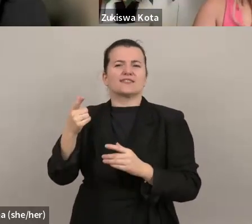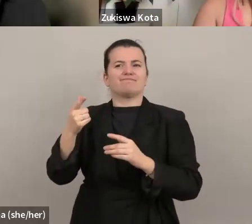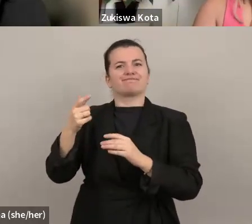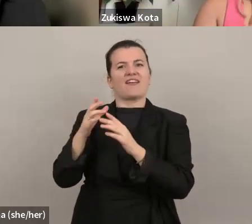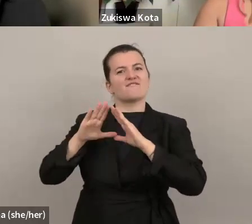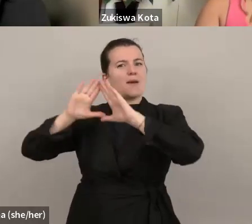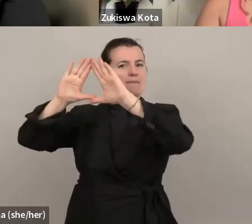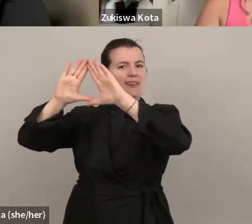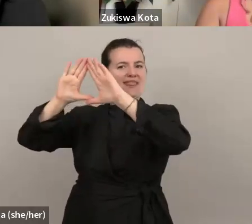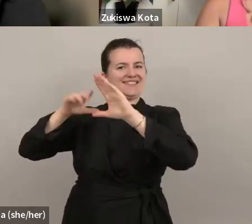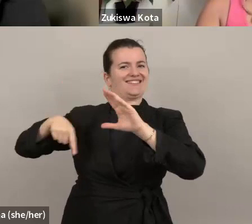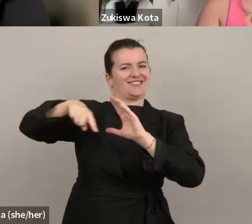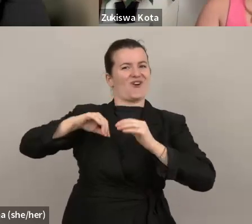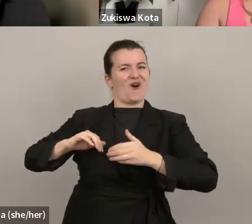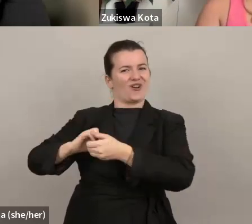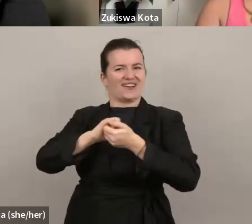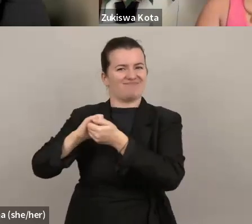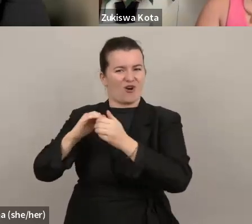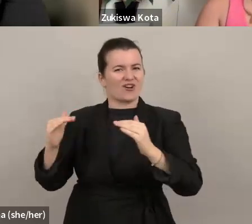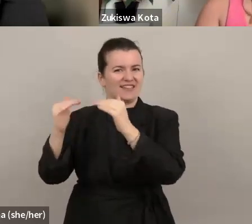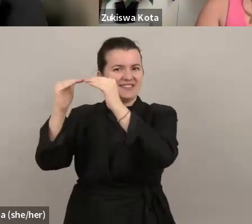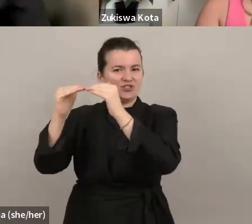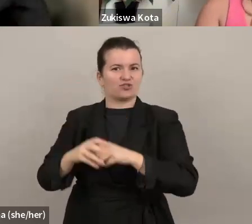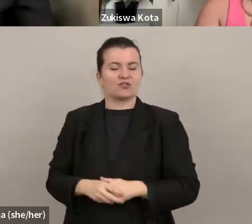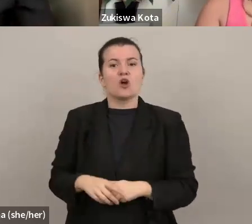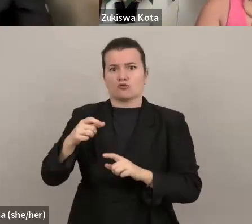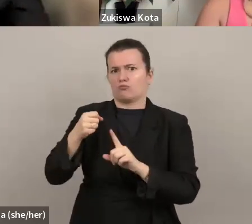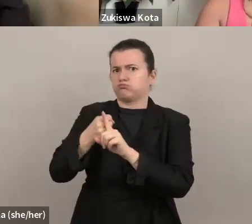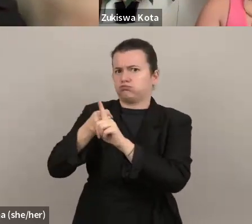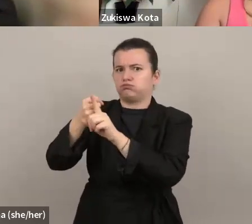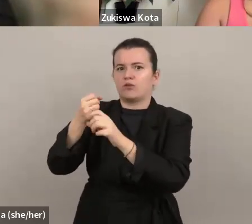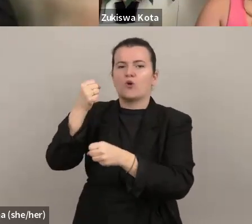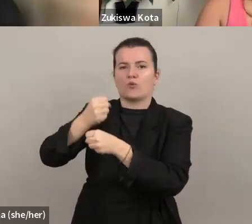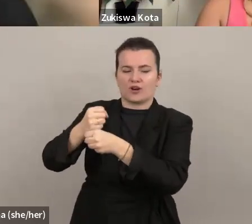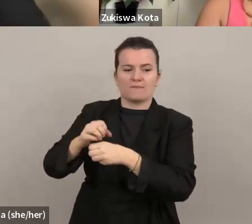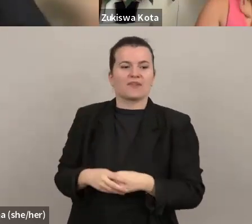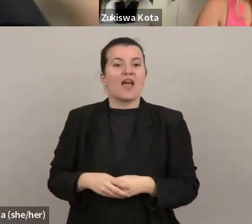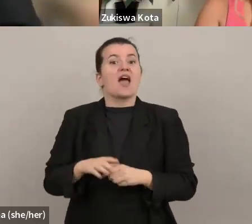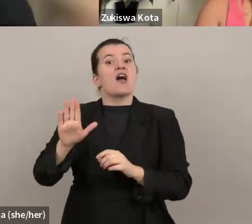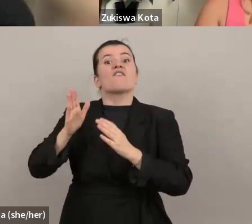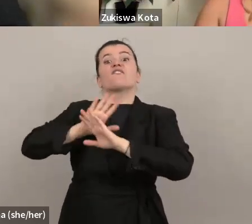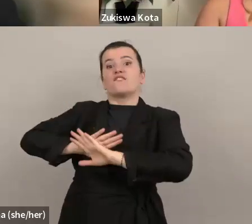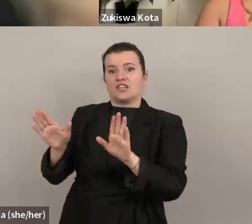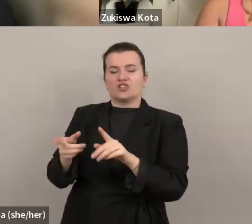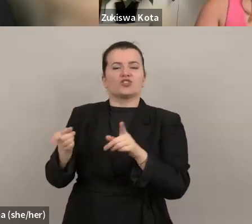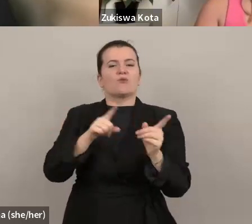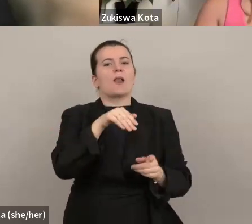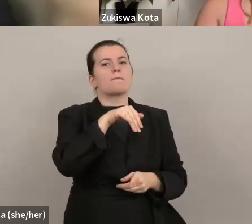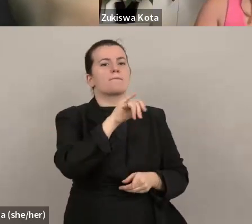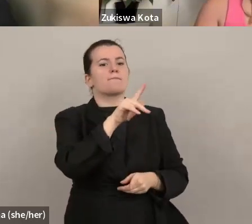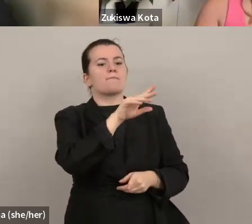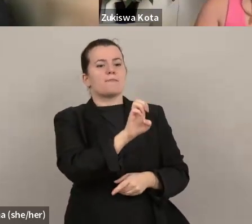After Trisha, we're going to hear from Mike, who is currently the senior program coordinator at PlanAct,